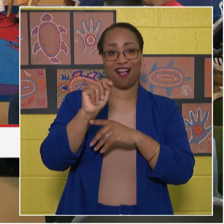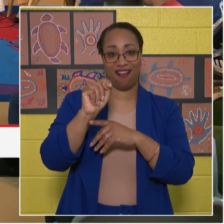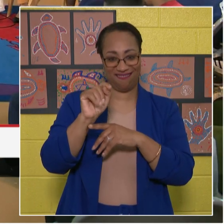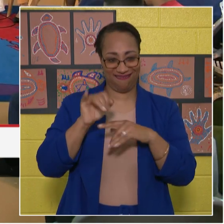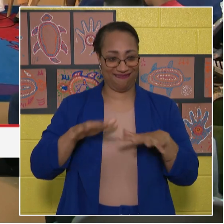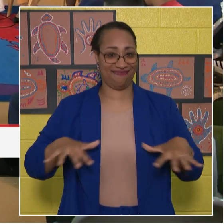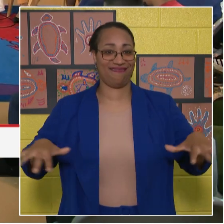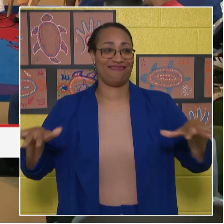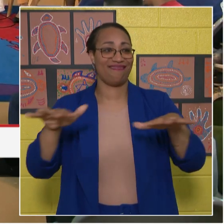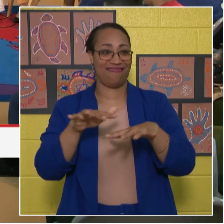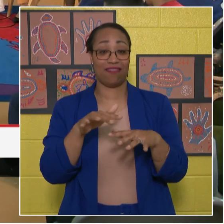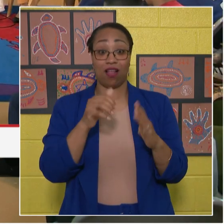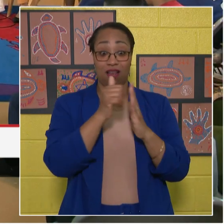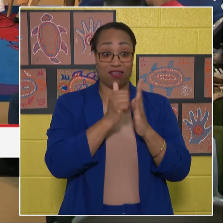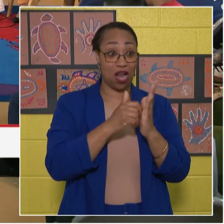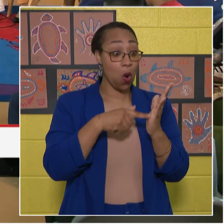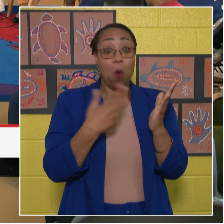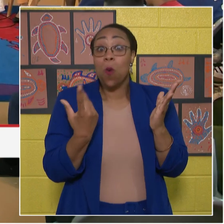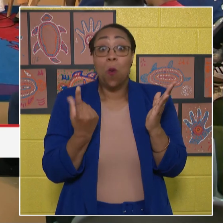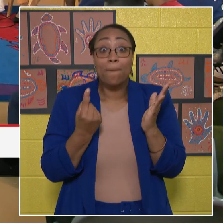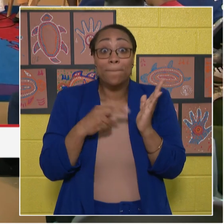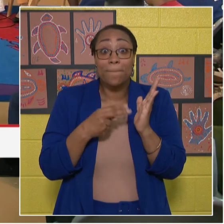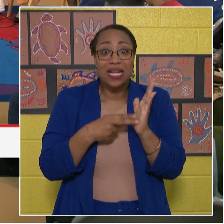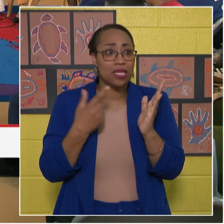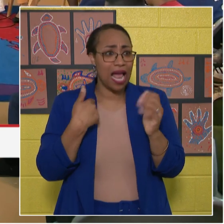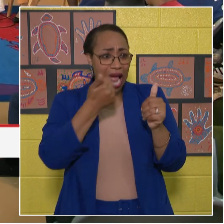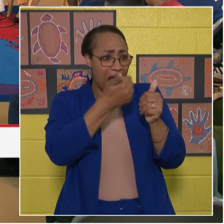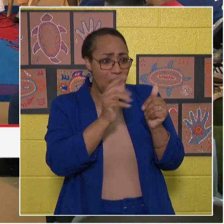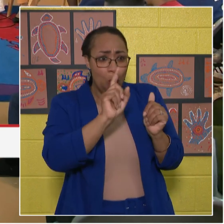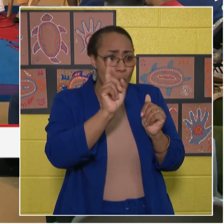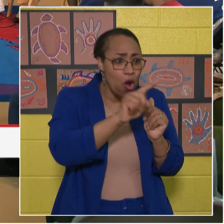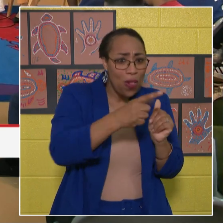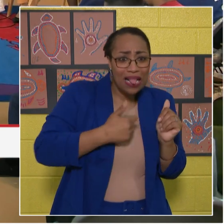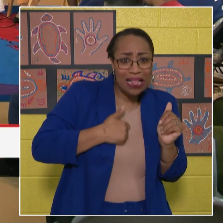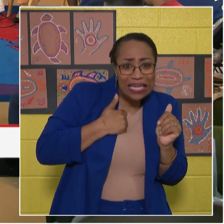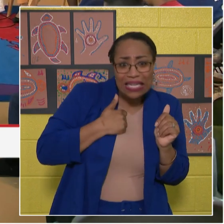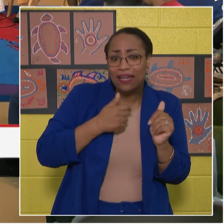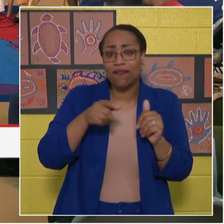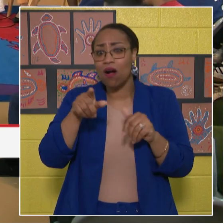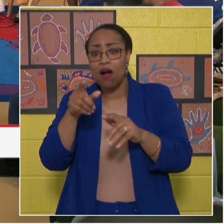your background is, or wherever you were born, or how much money your